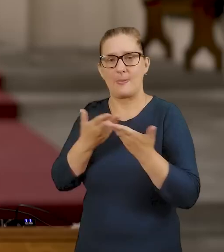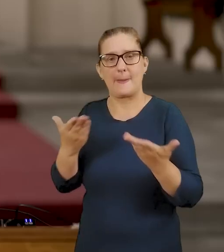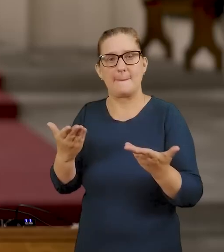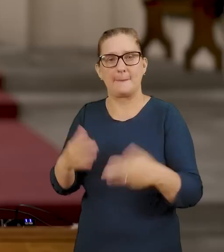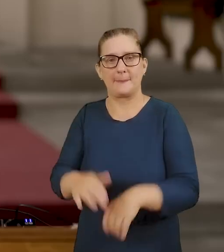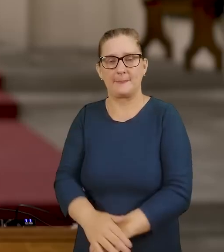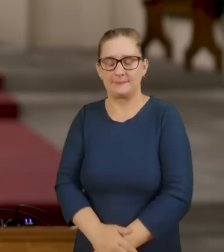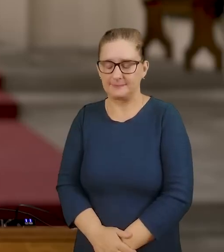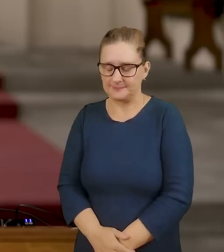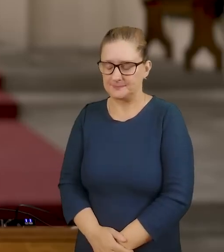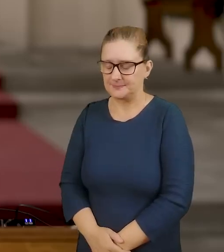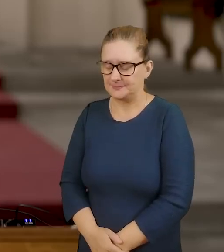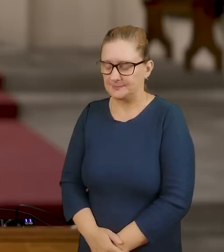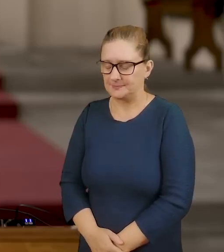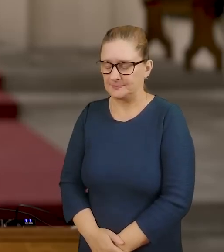prayer.